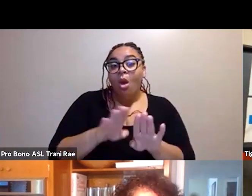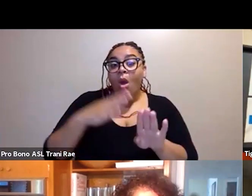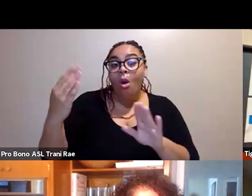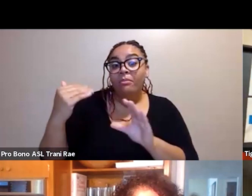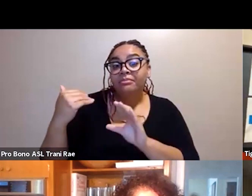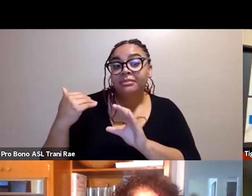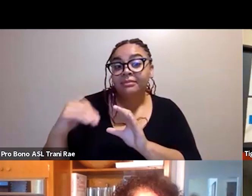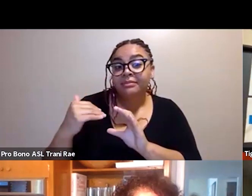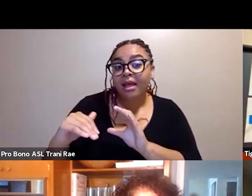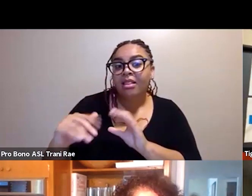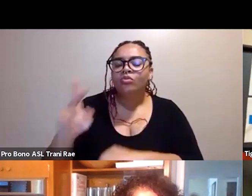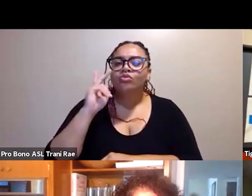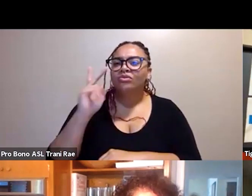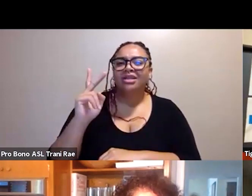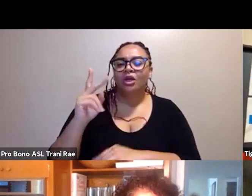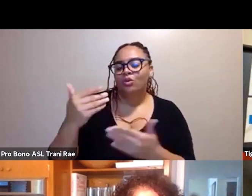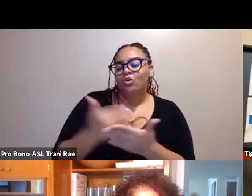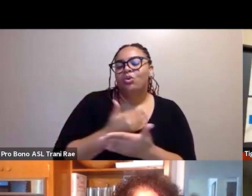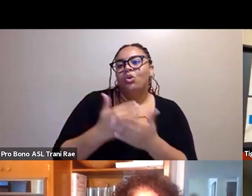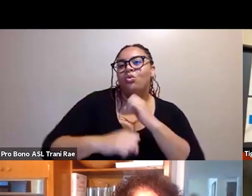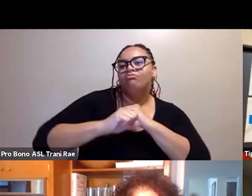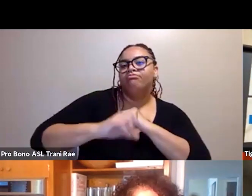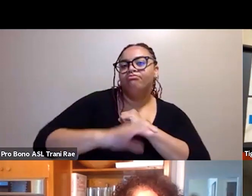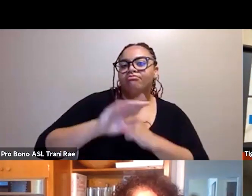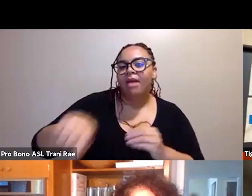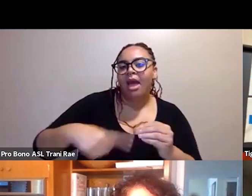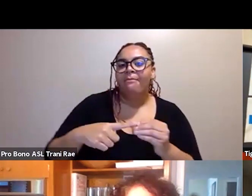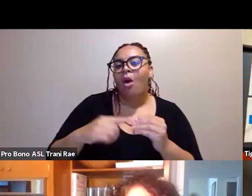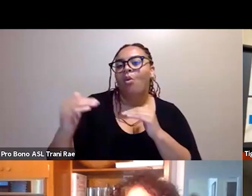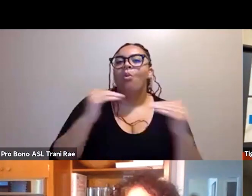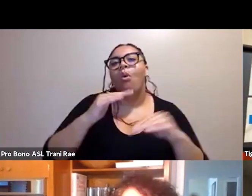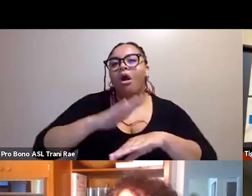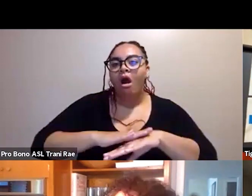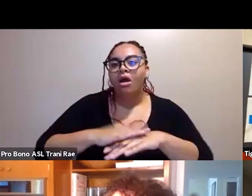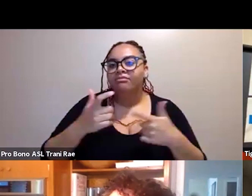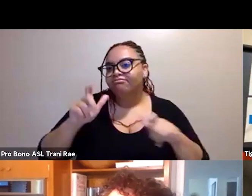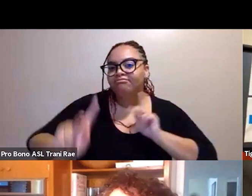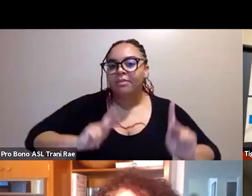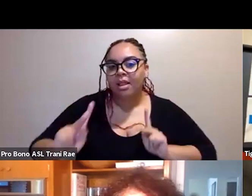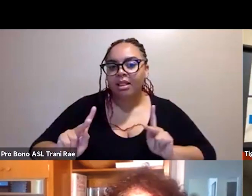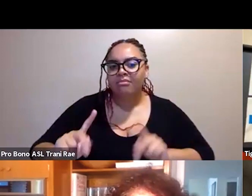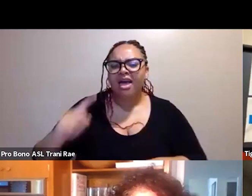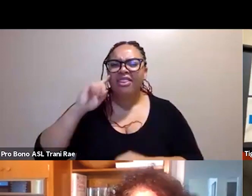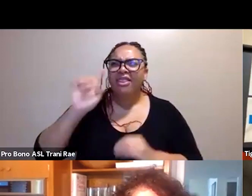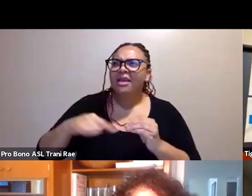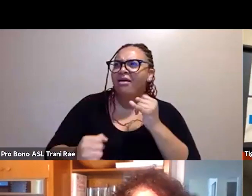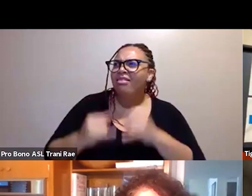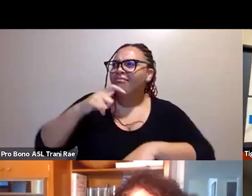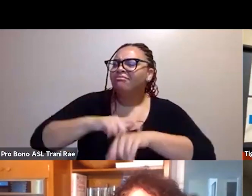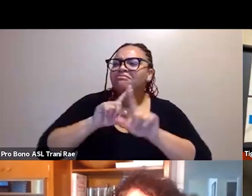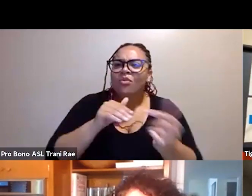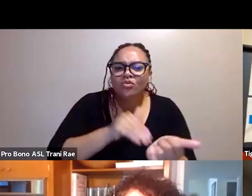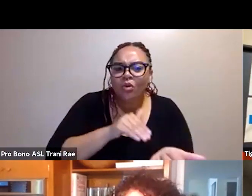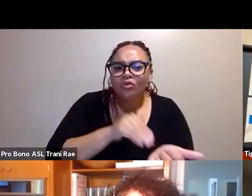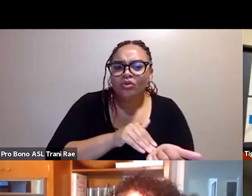war on obesity. Thinking about your last checkup when your body recommended today's